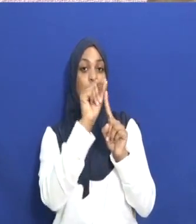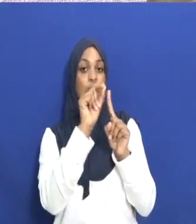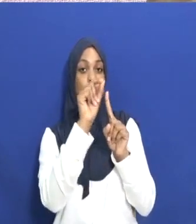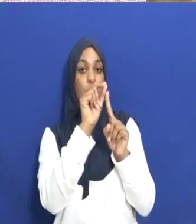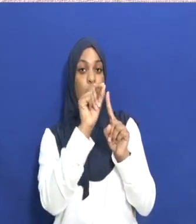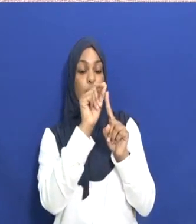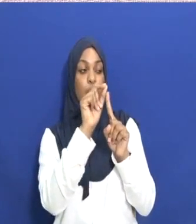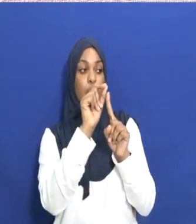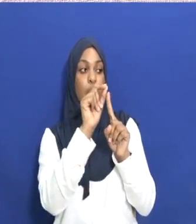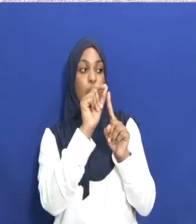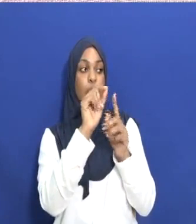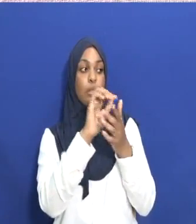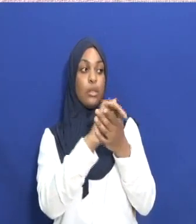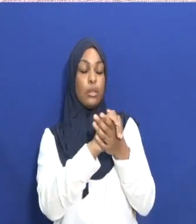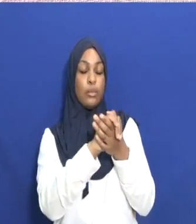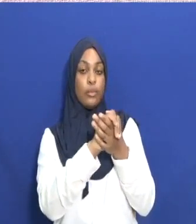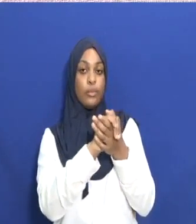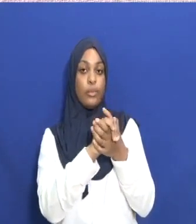squared.